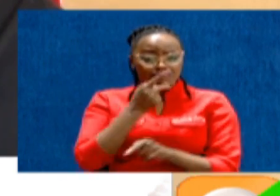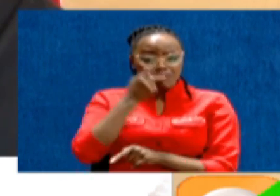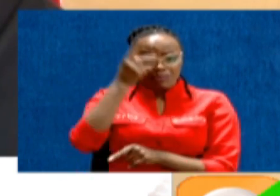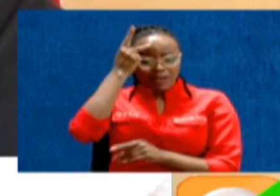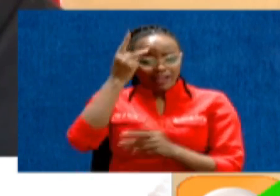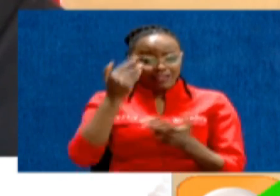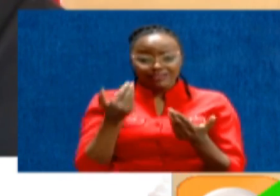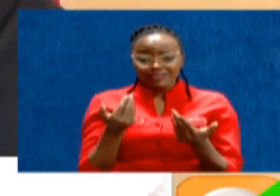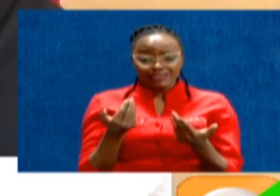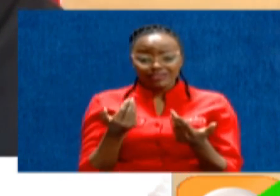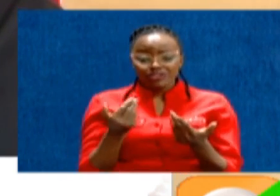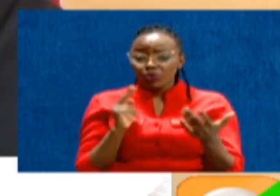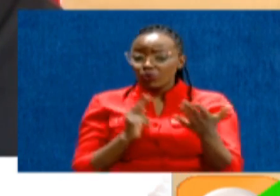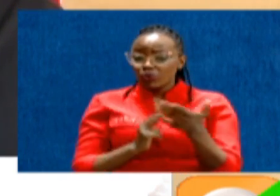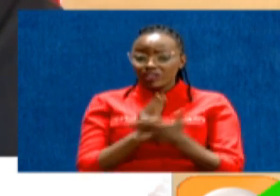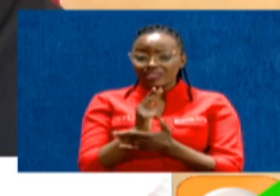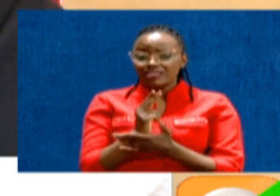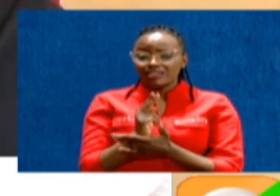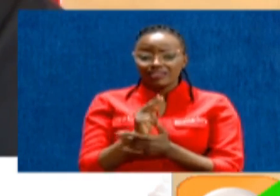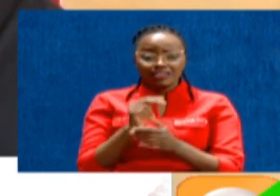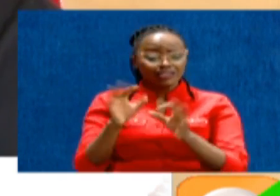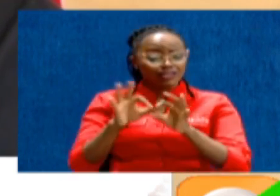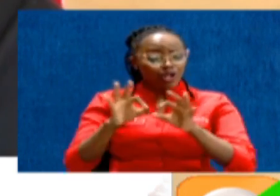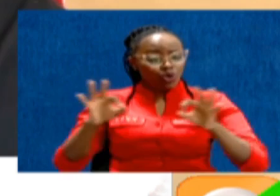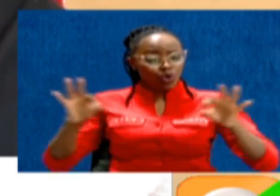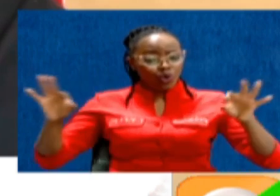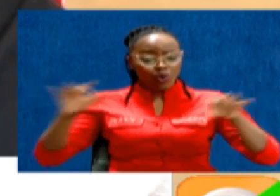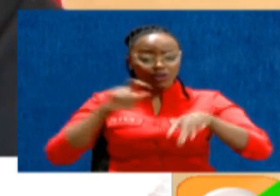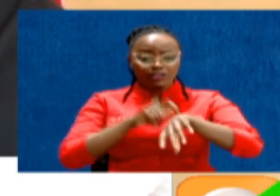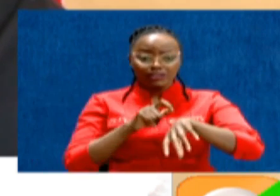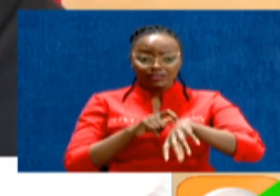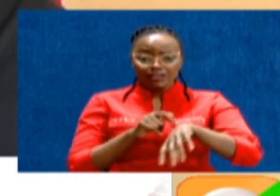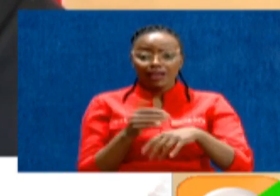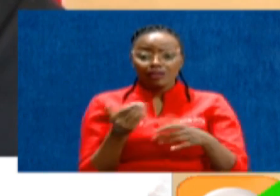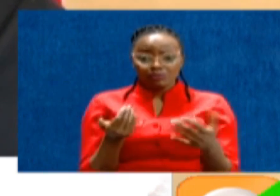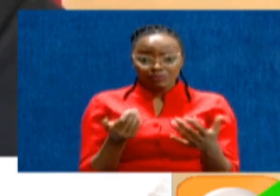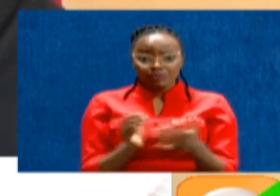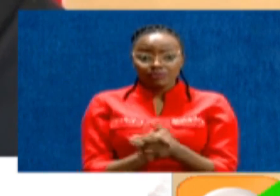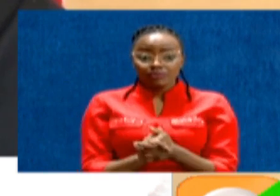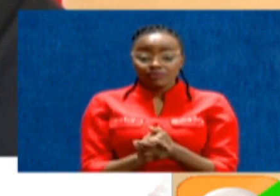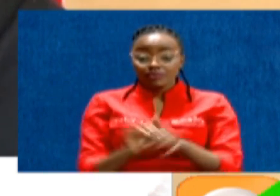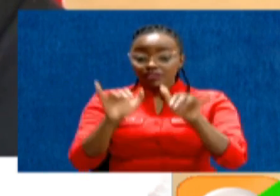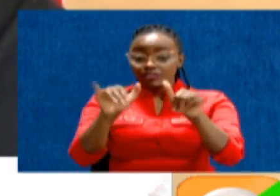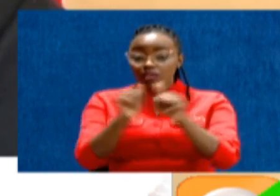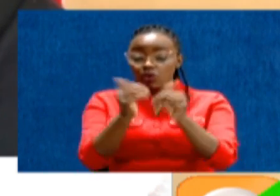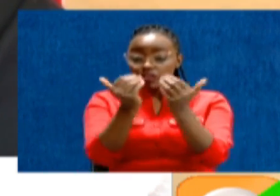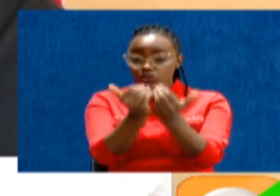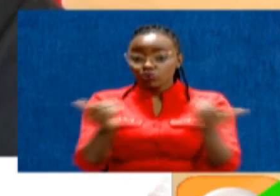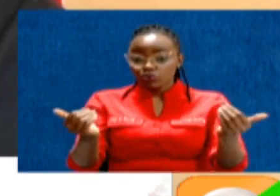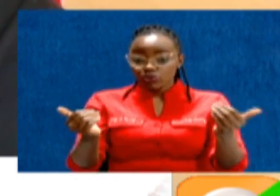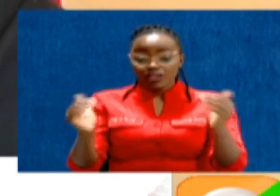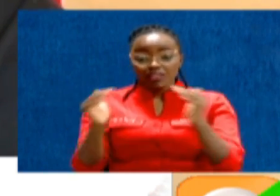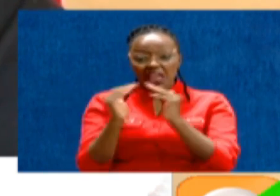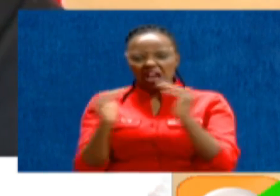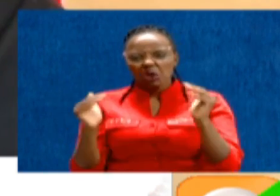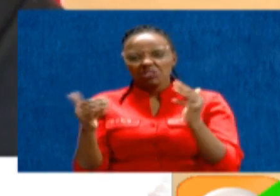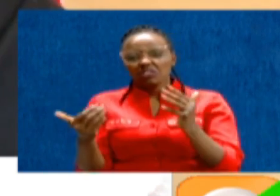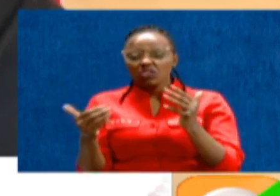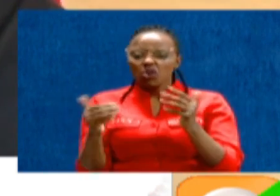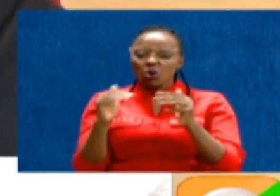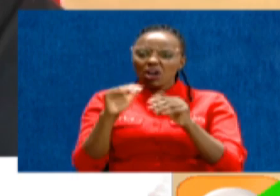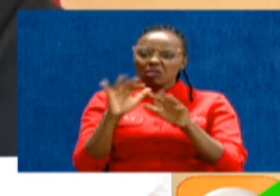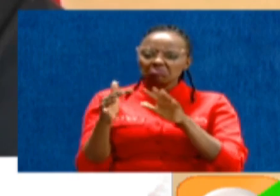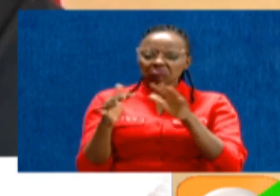to be honest, is a long way. Being with the children in the house for a total of around